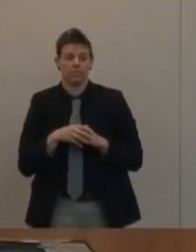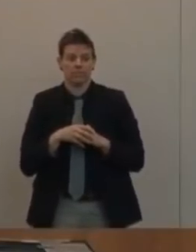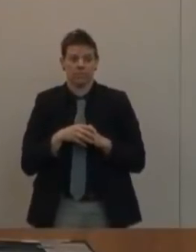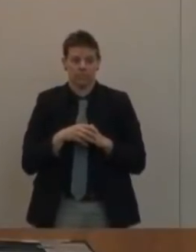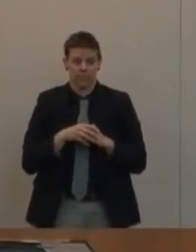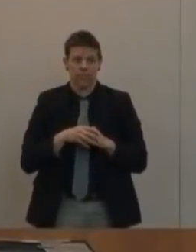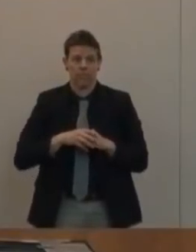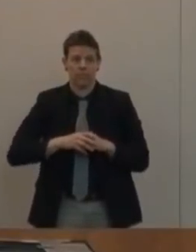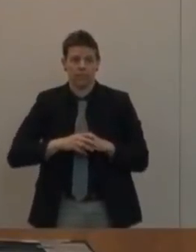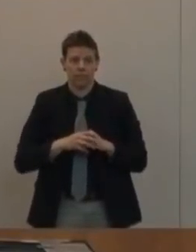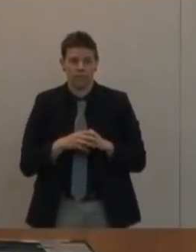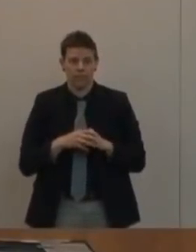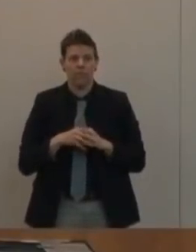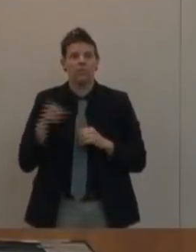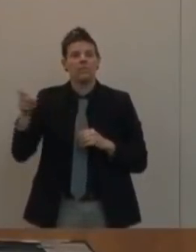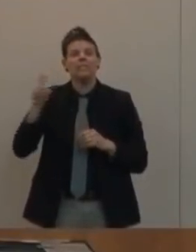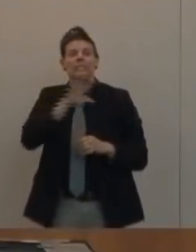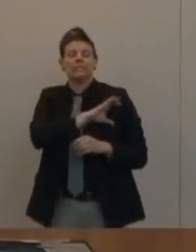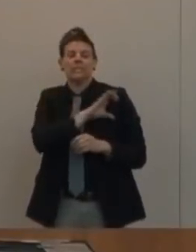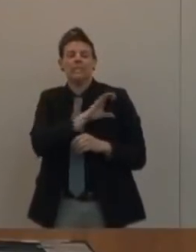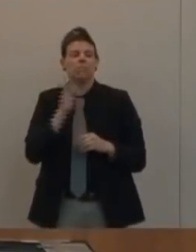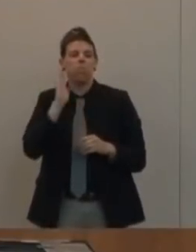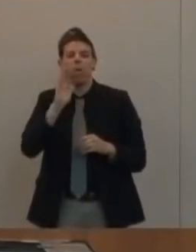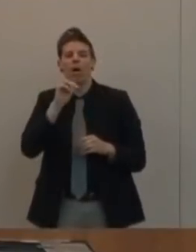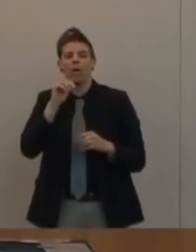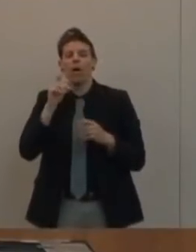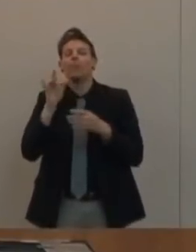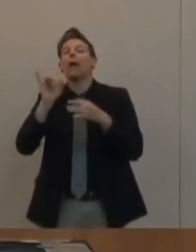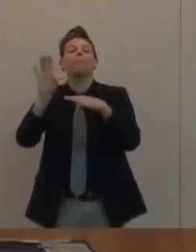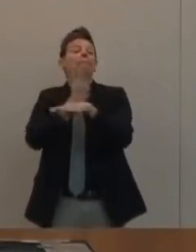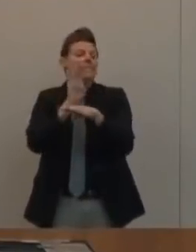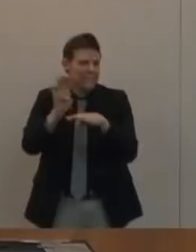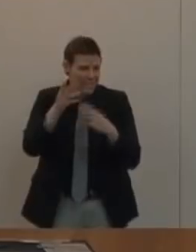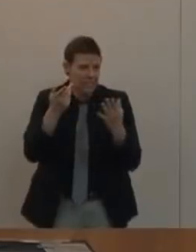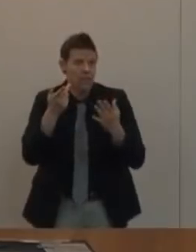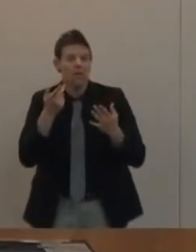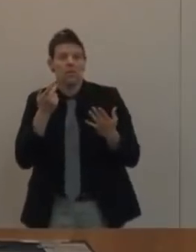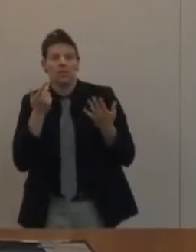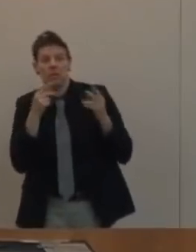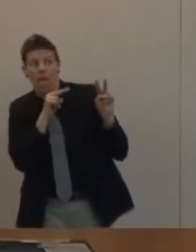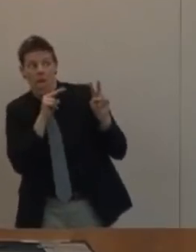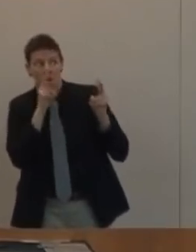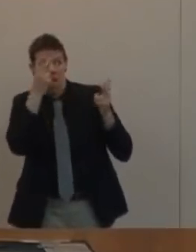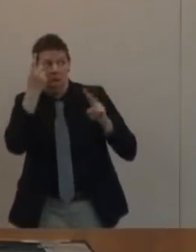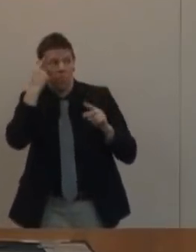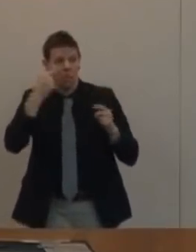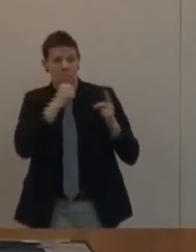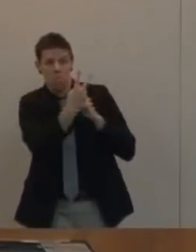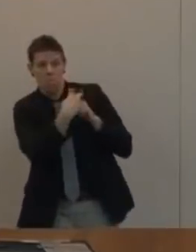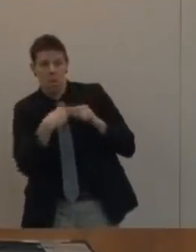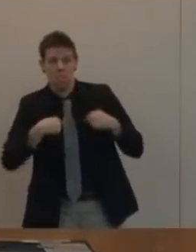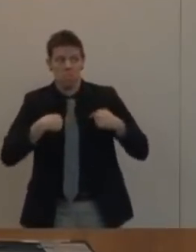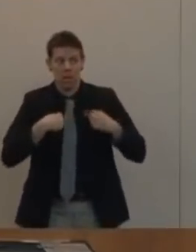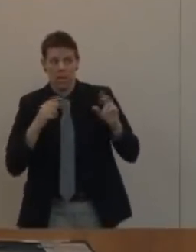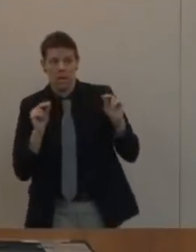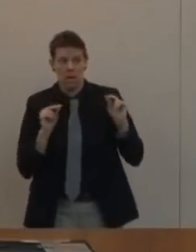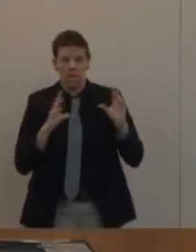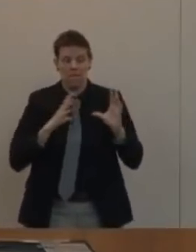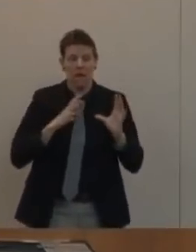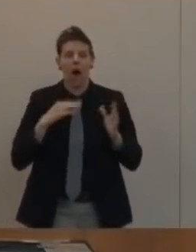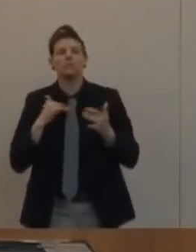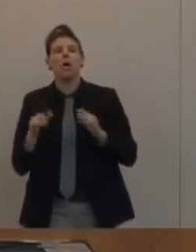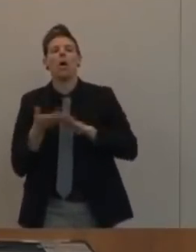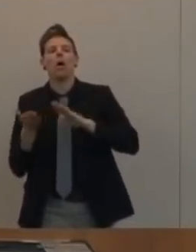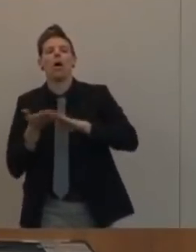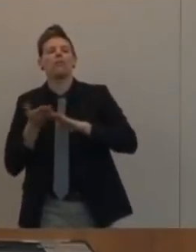businesses who have either mistakenly misunderstood, and we can work with that, these orders, or